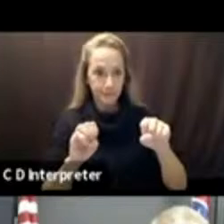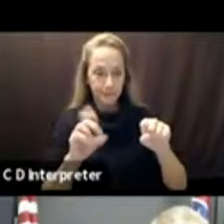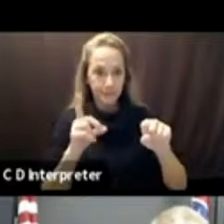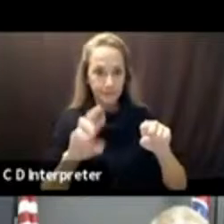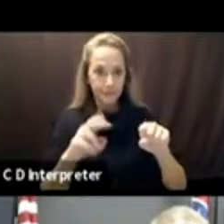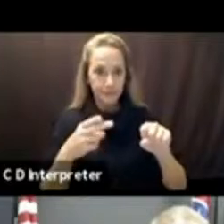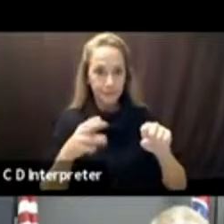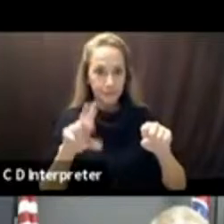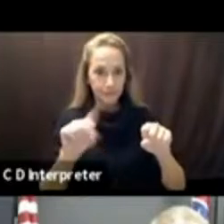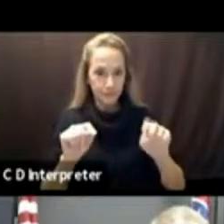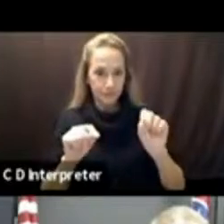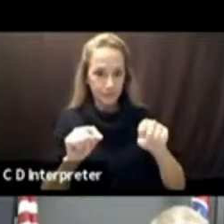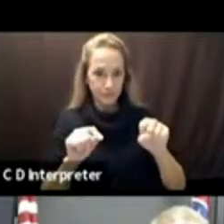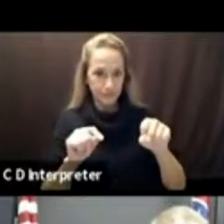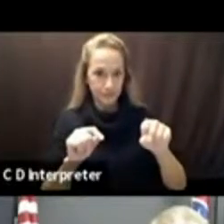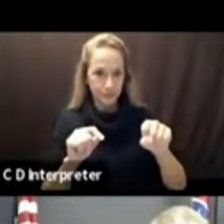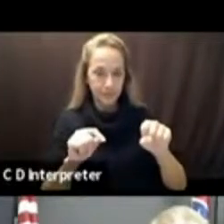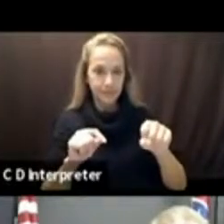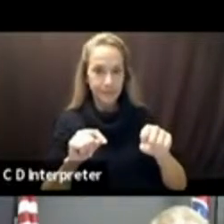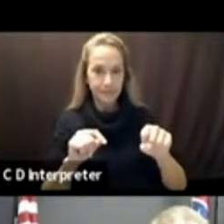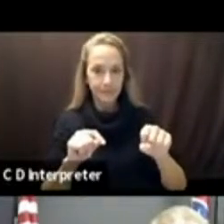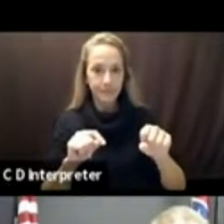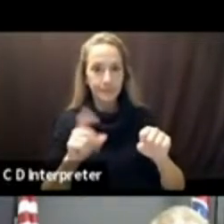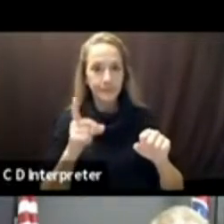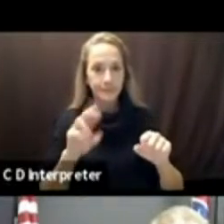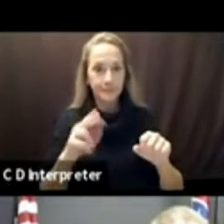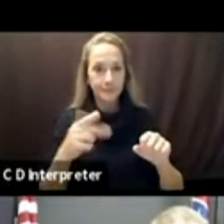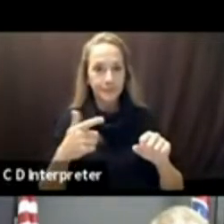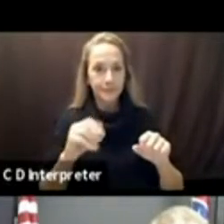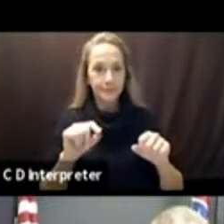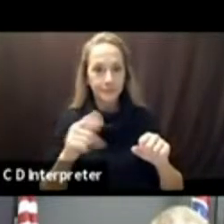Hurt. Yes. Dr. Gocher.